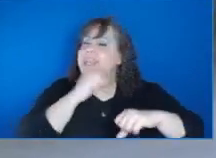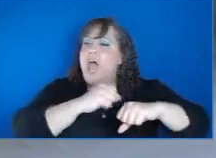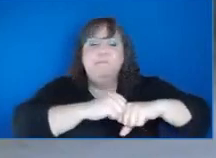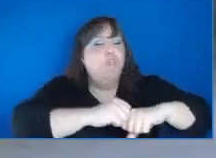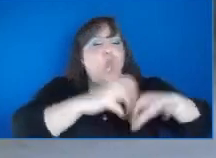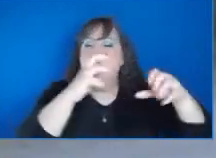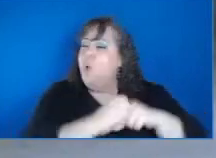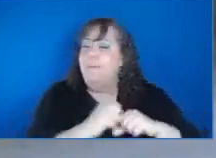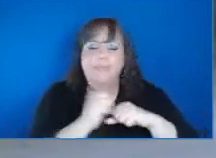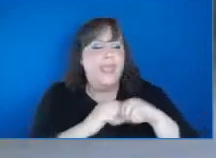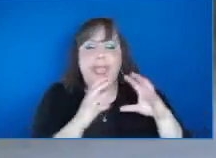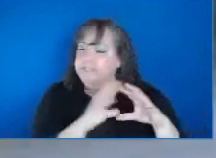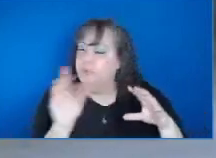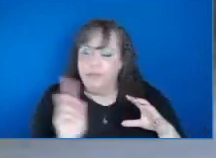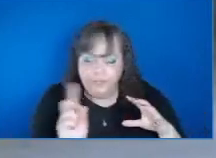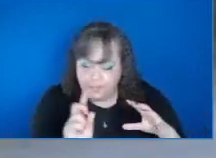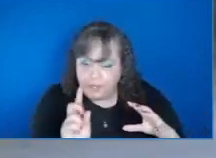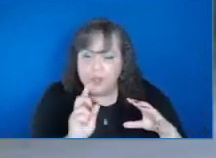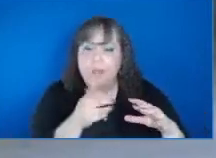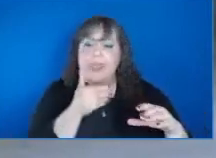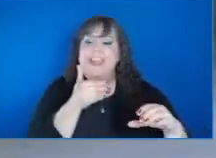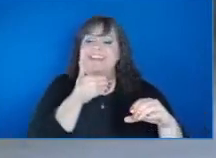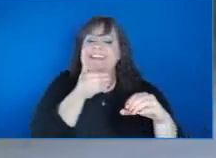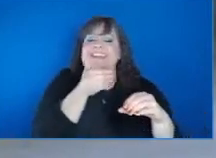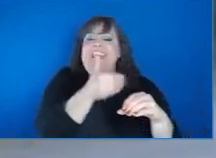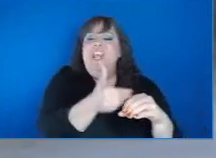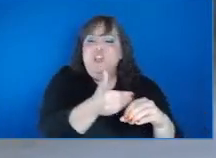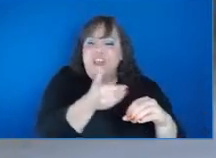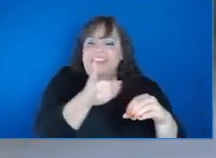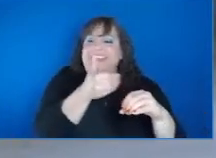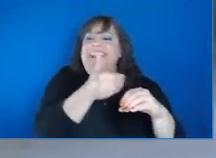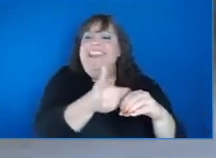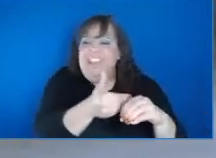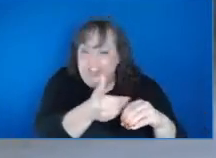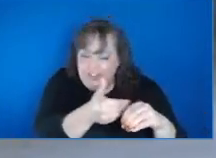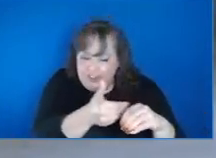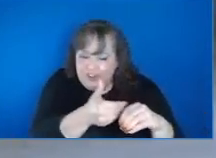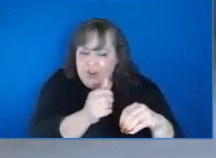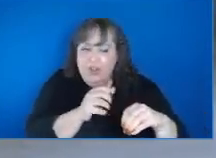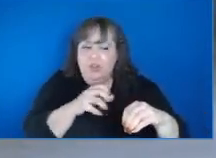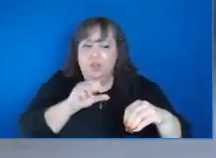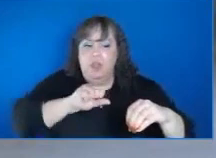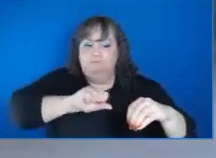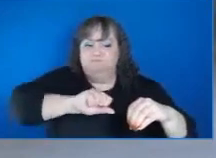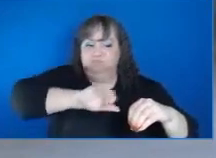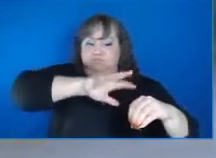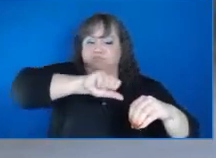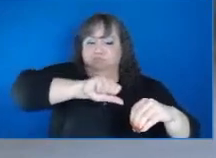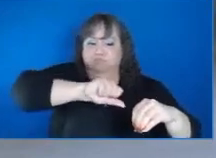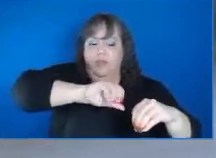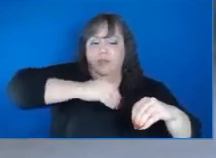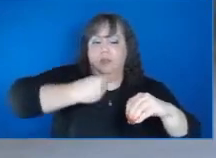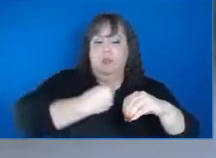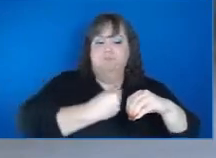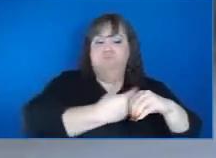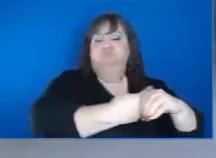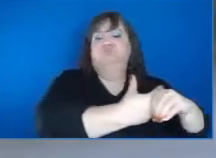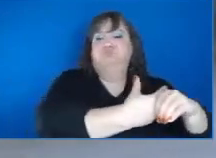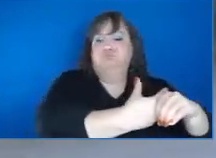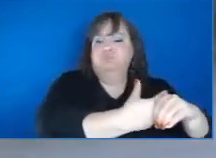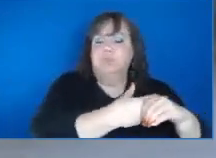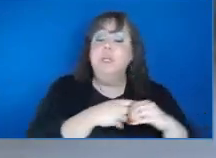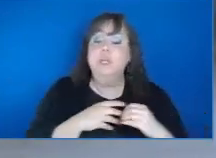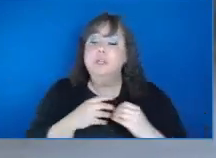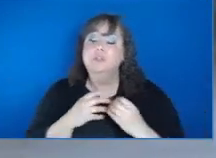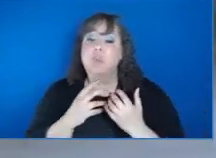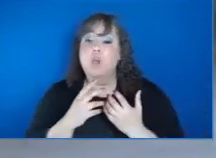You want to detonate it near the asteroid to give it a bit of a push, a bit of a big force. And just for the record,